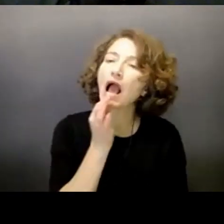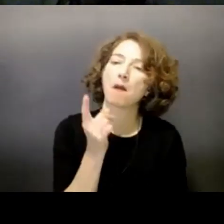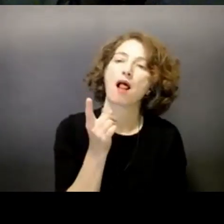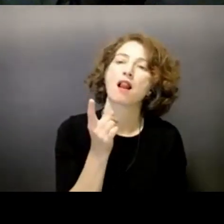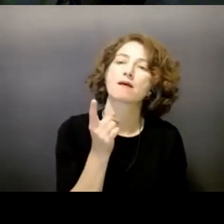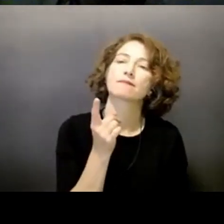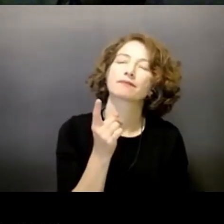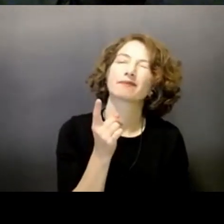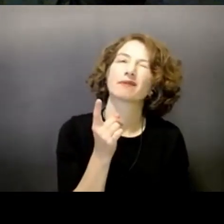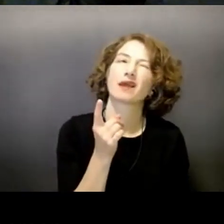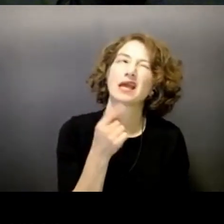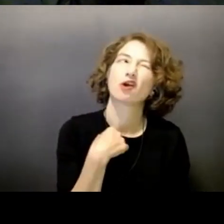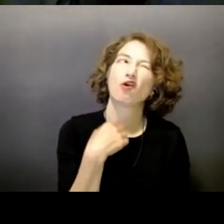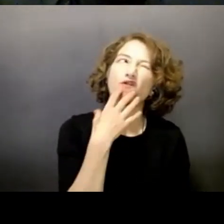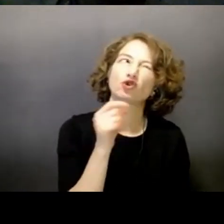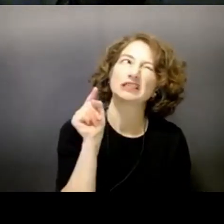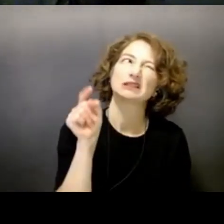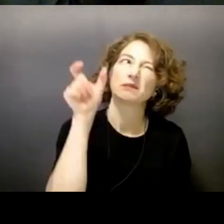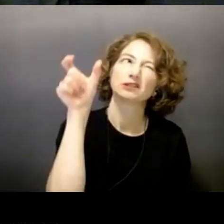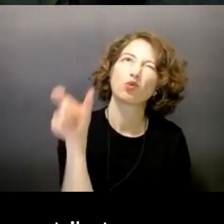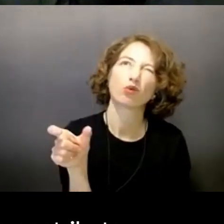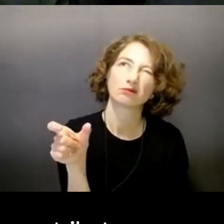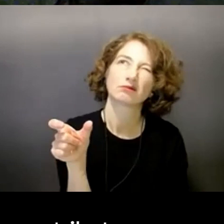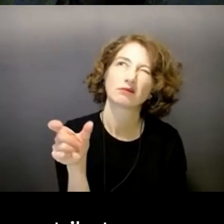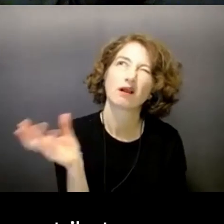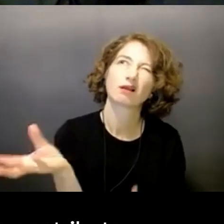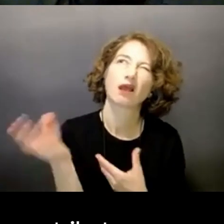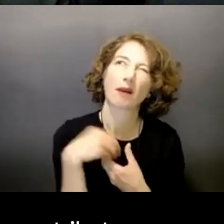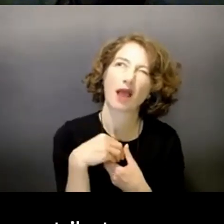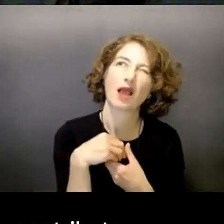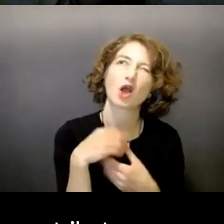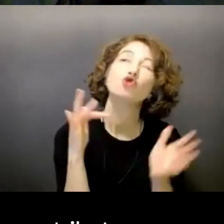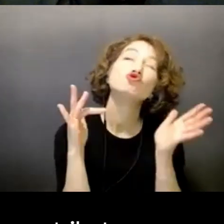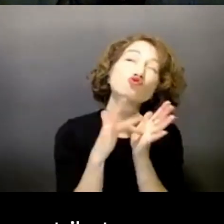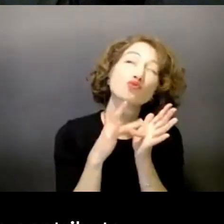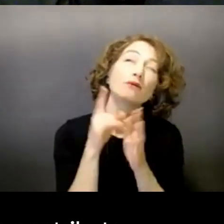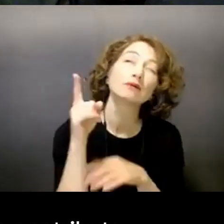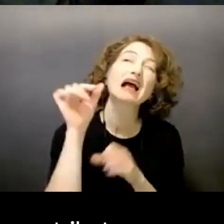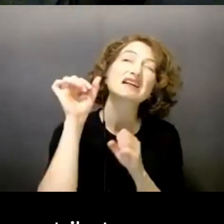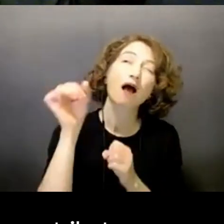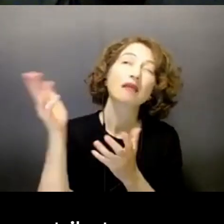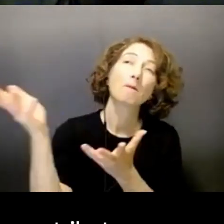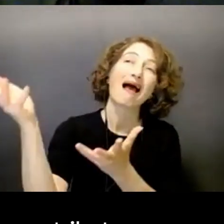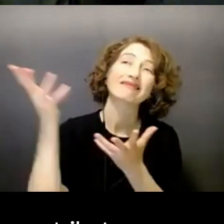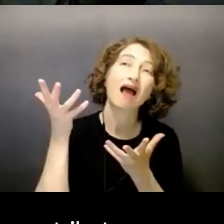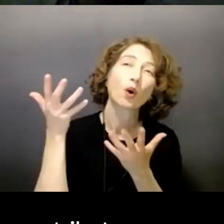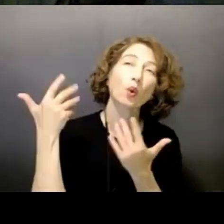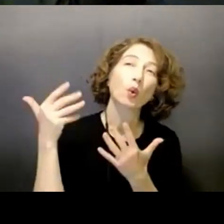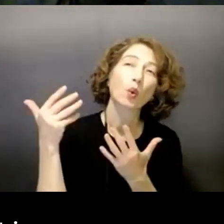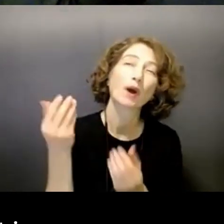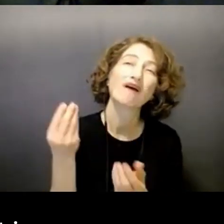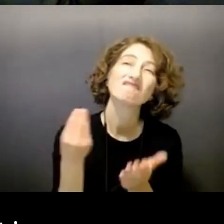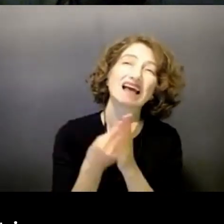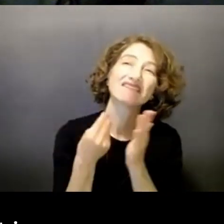but if I want the person to be part of this because I think they can contribute something valuable to